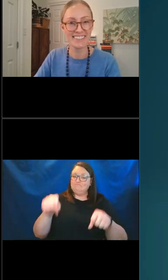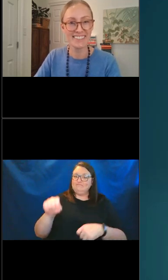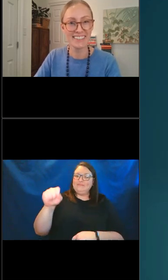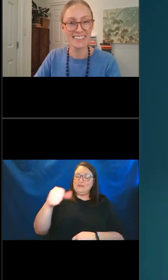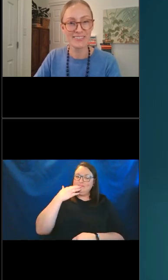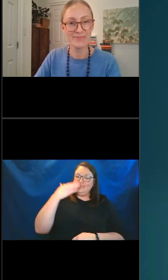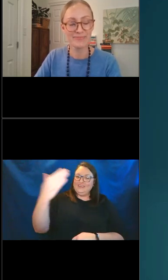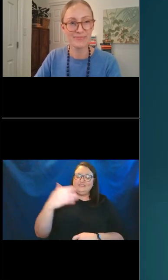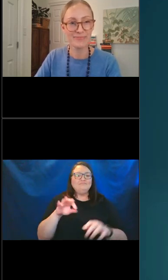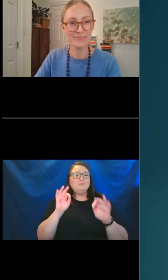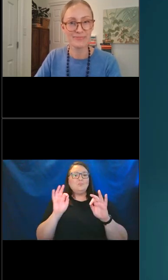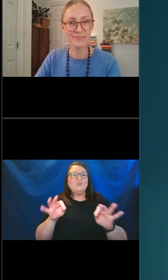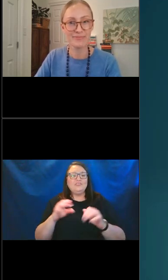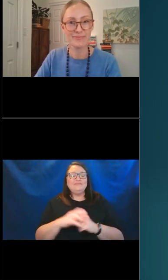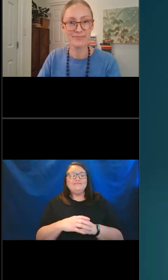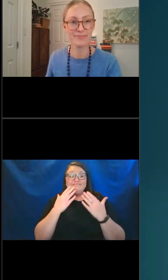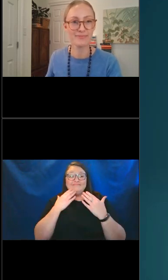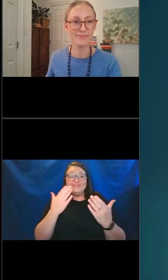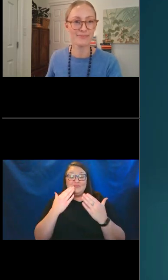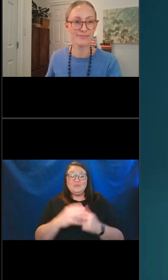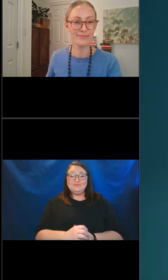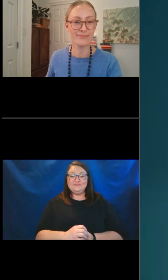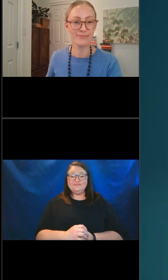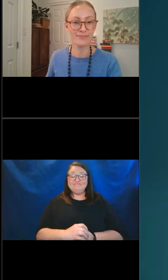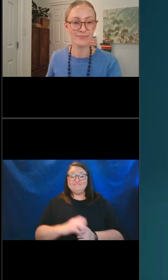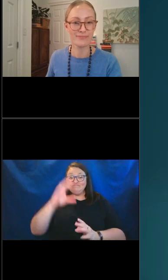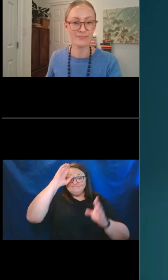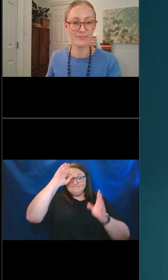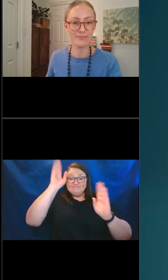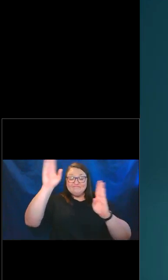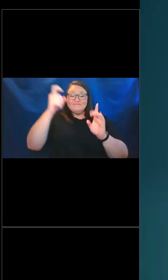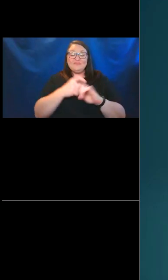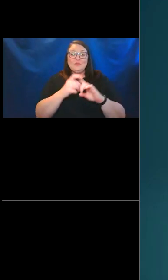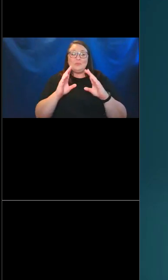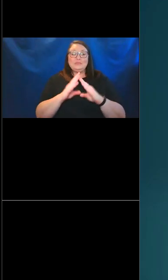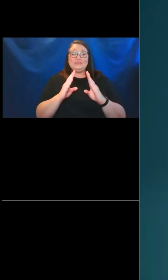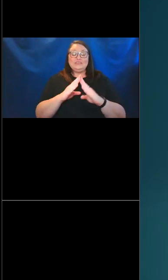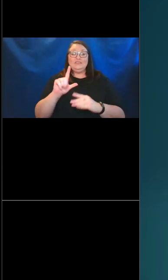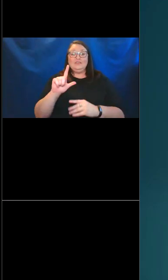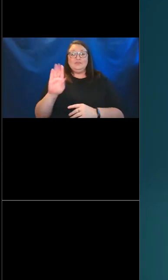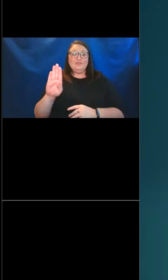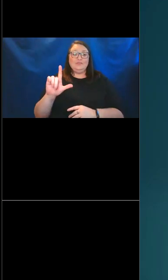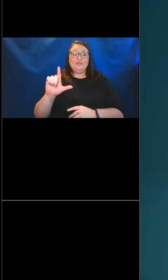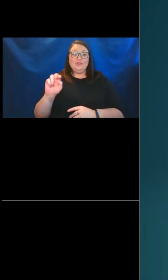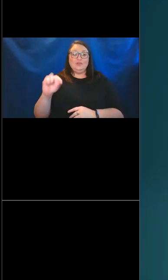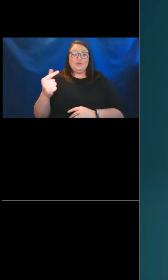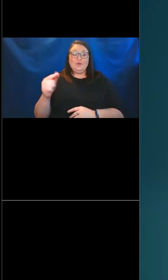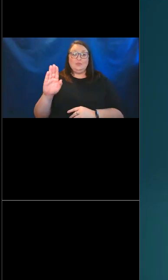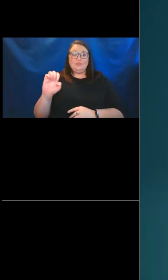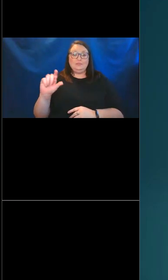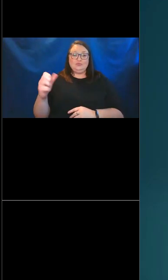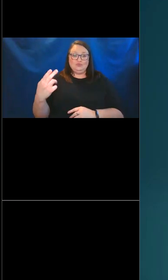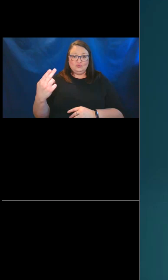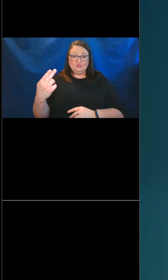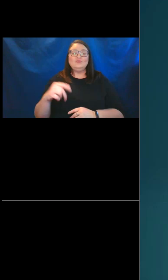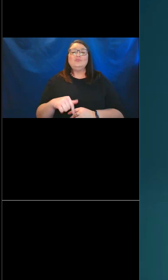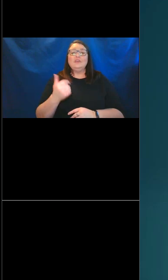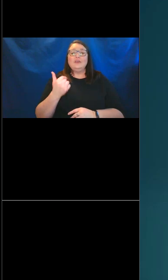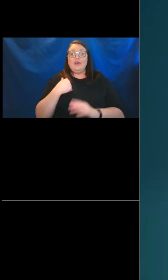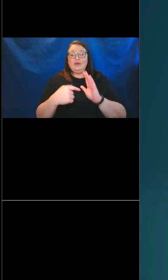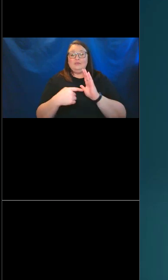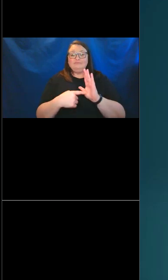thanks. Perfect, thank you. Greetings from the city of Long Beach. I'm here representing, my name is Kendra Madrid. I'm the